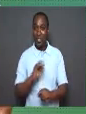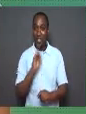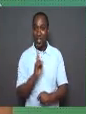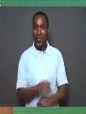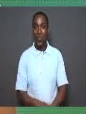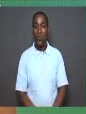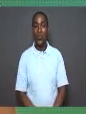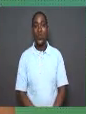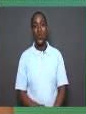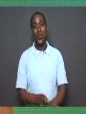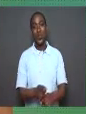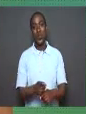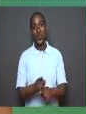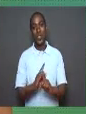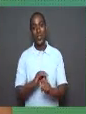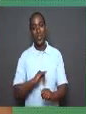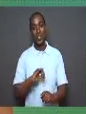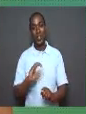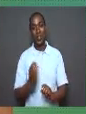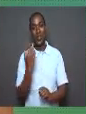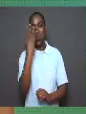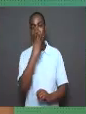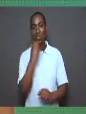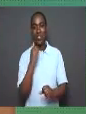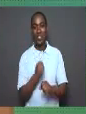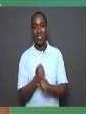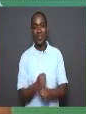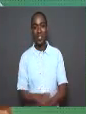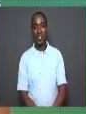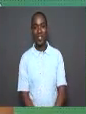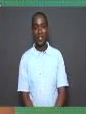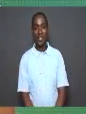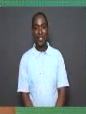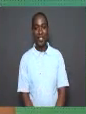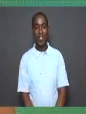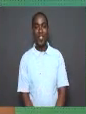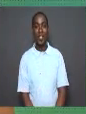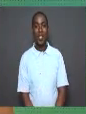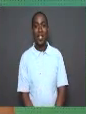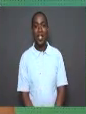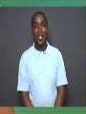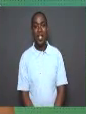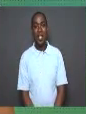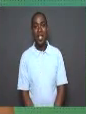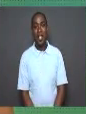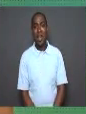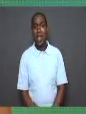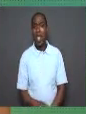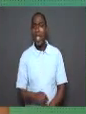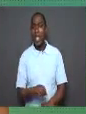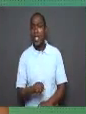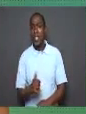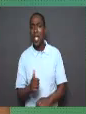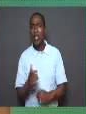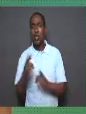If so, well done. There are a few different methods